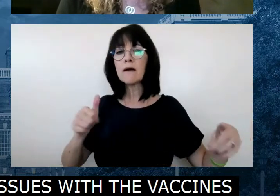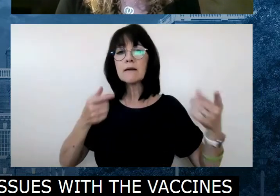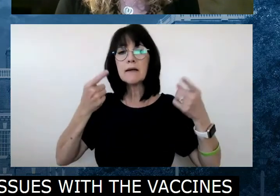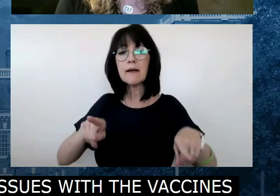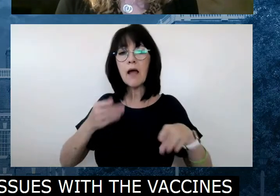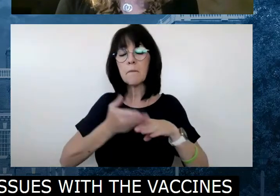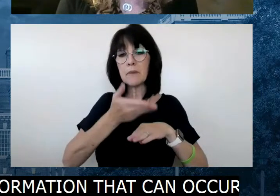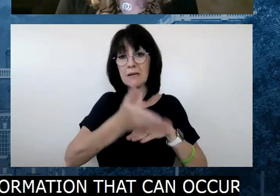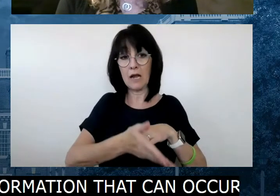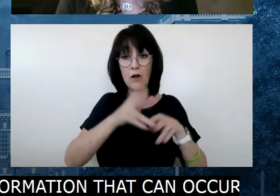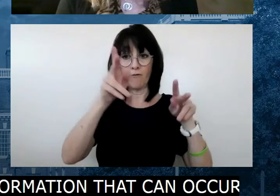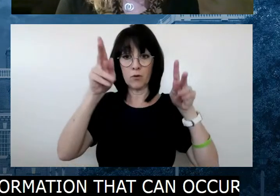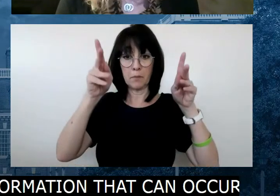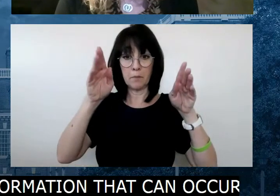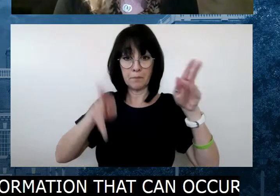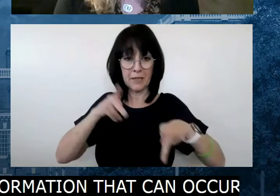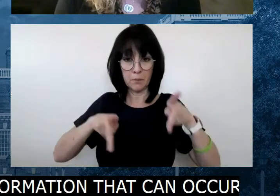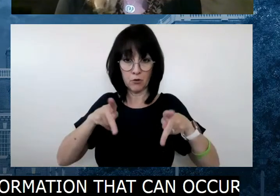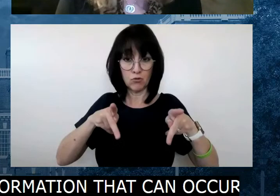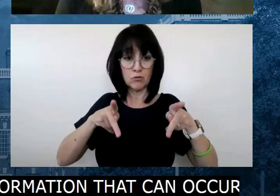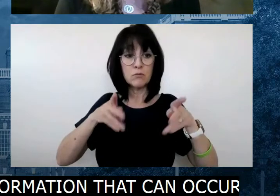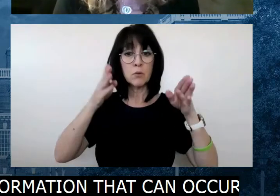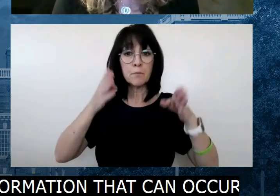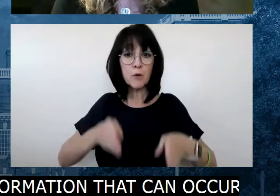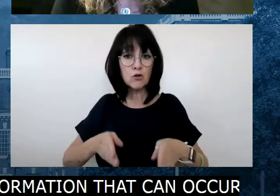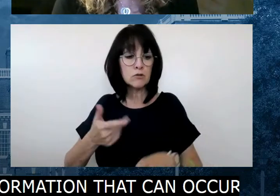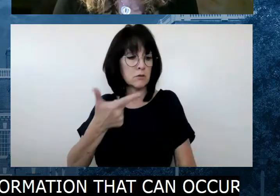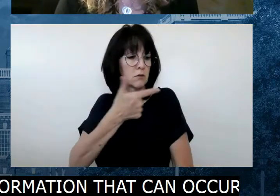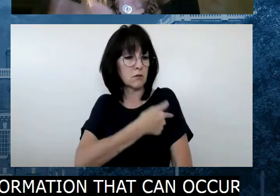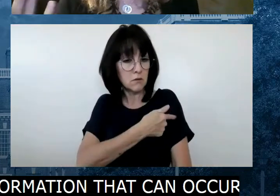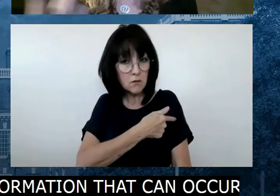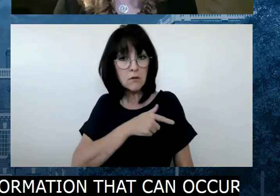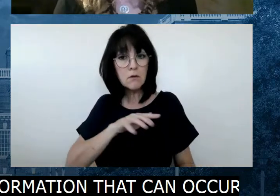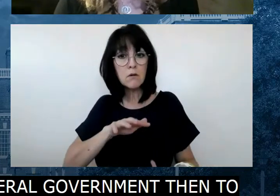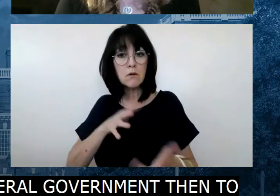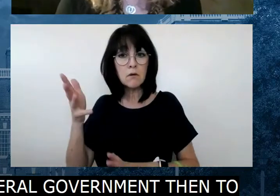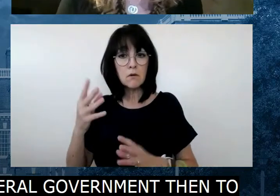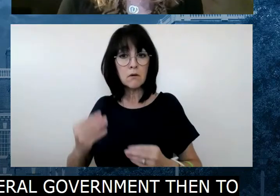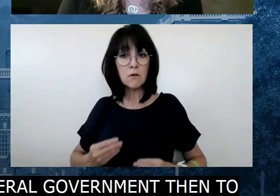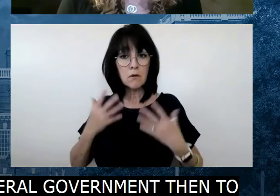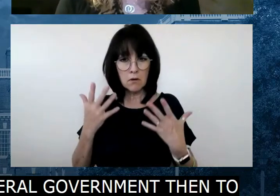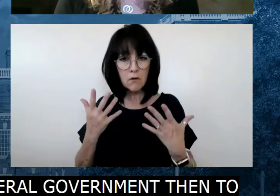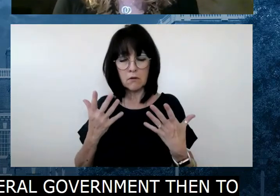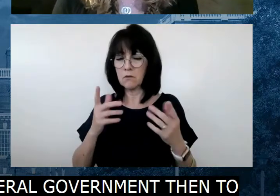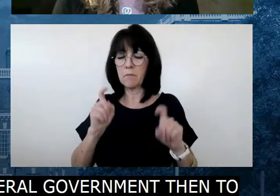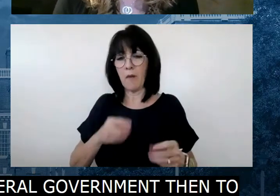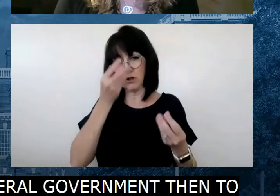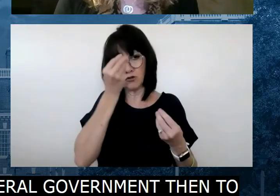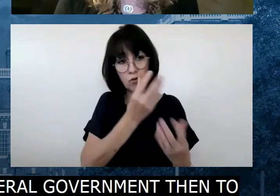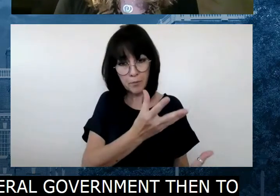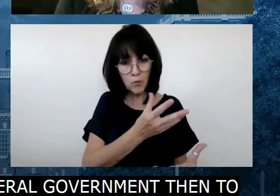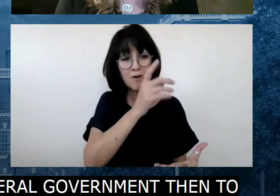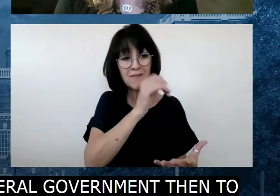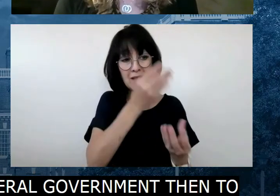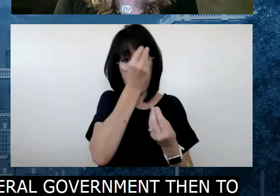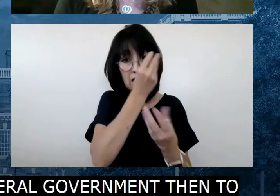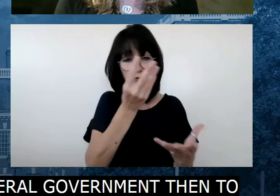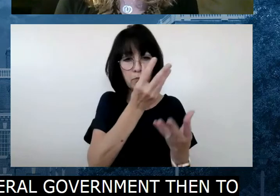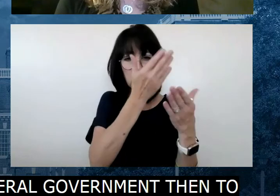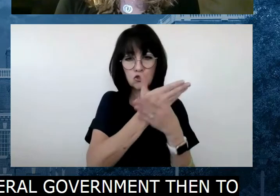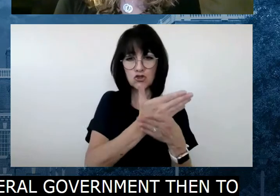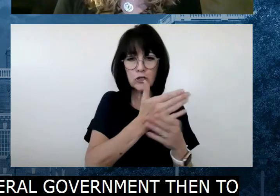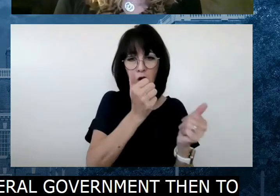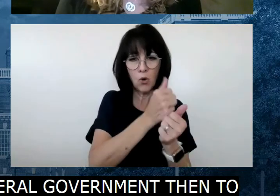to then take a closer look to determine whether there may be a relationship between the vaccine and these adverse